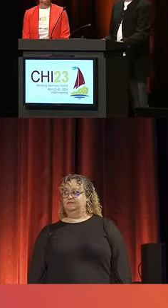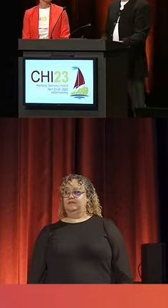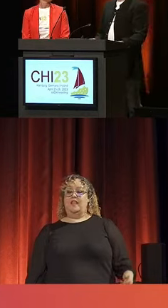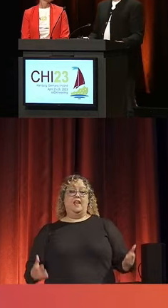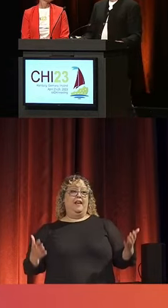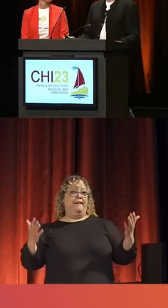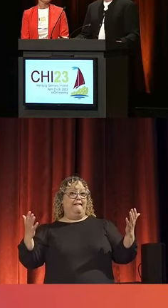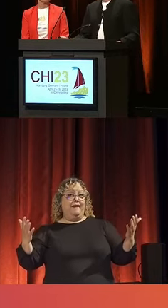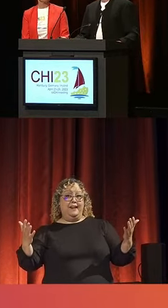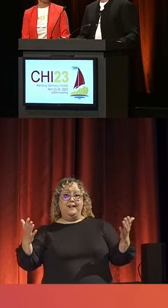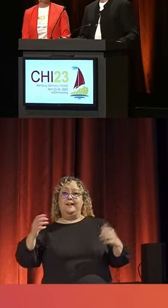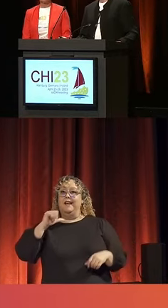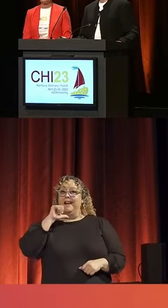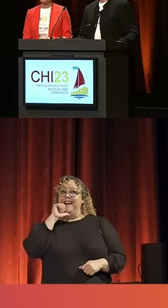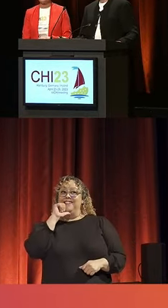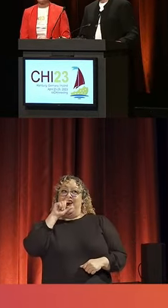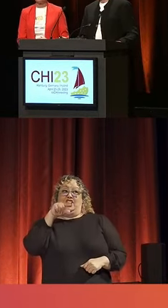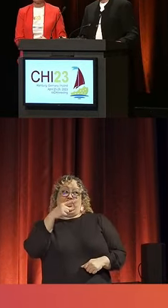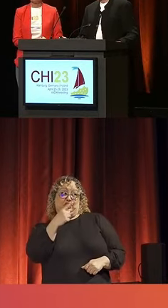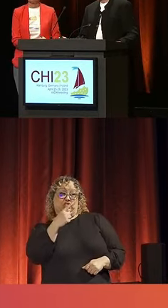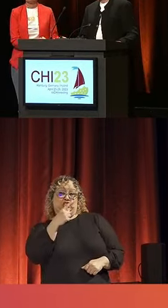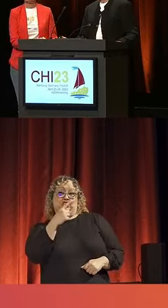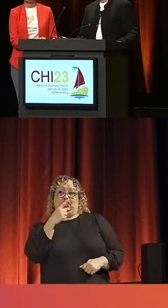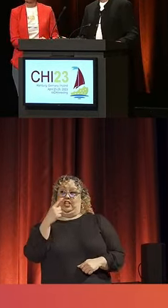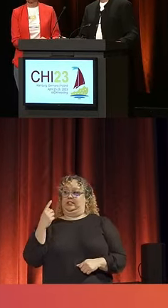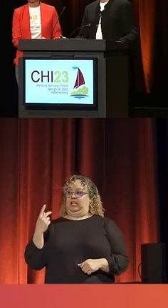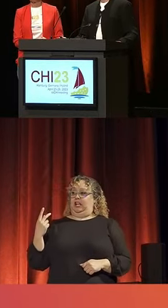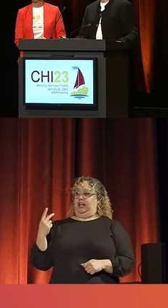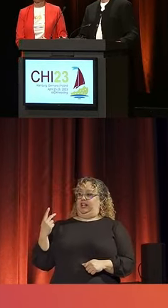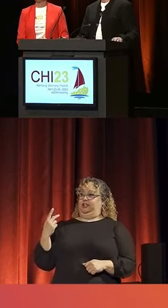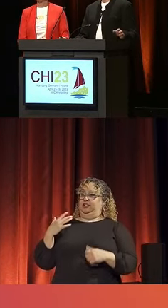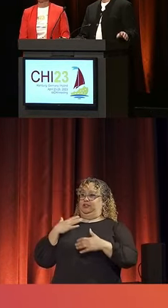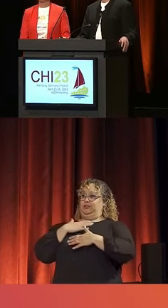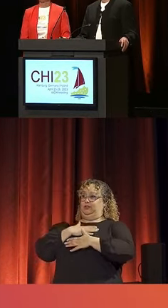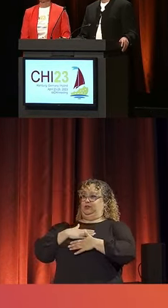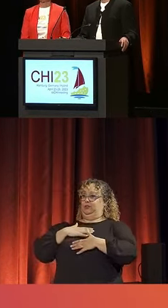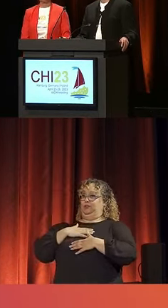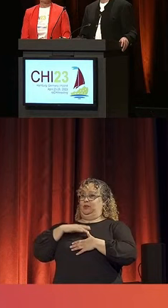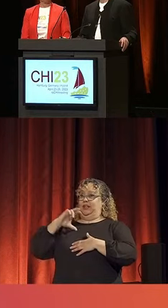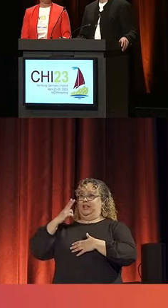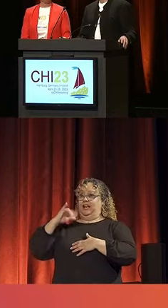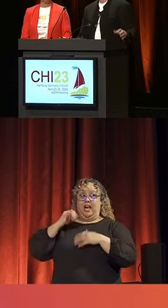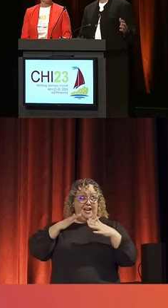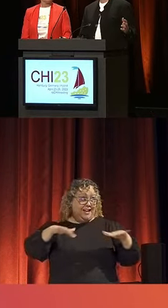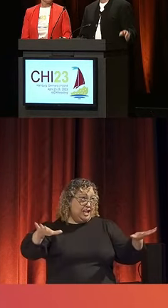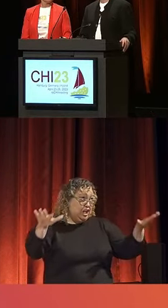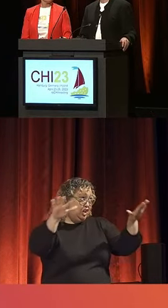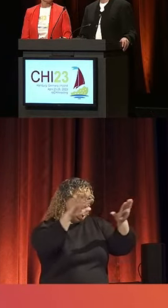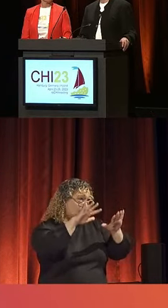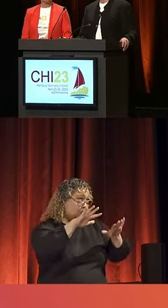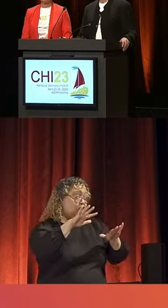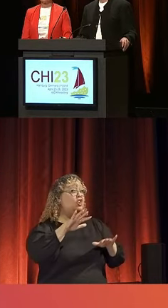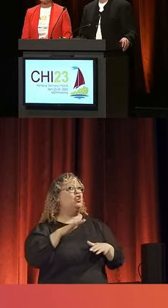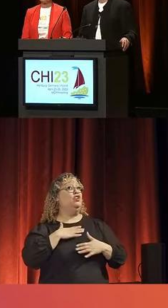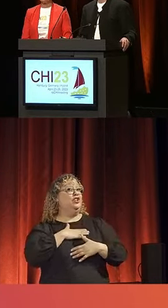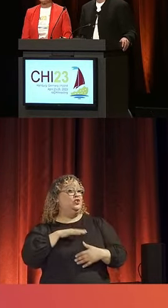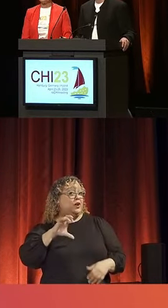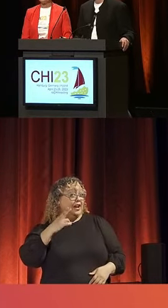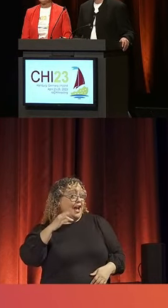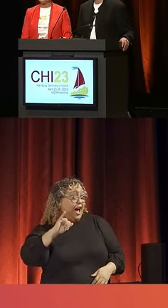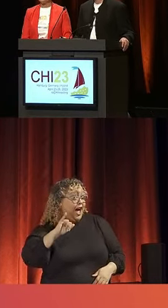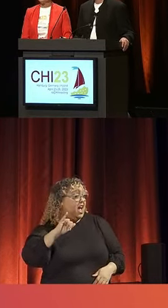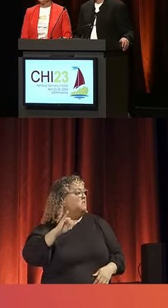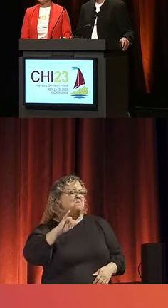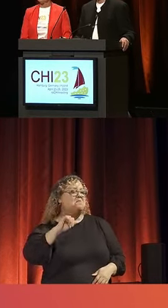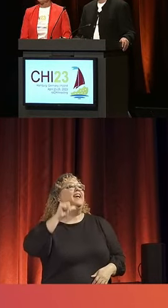And it's not only us who enjoyed Kai. We have yesterday looked into the children's room or the children